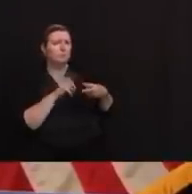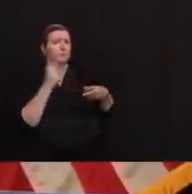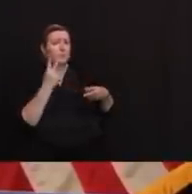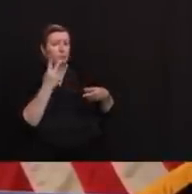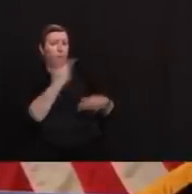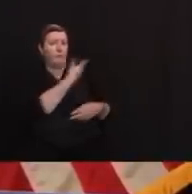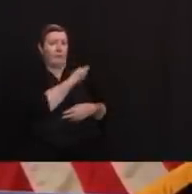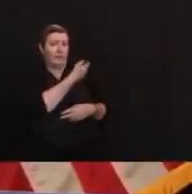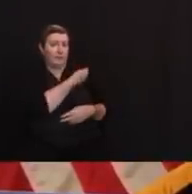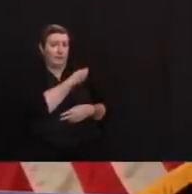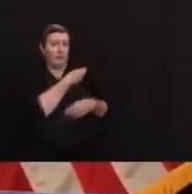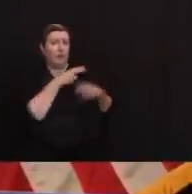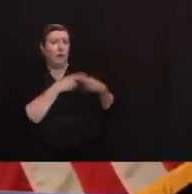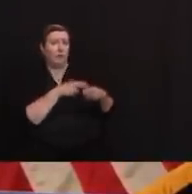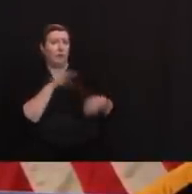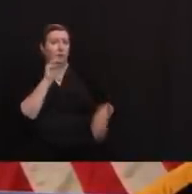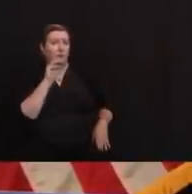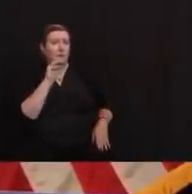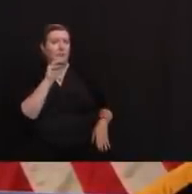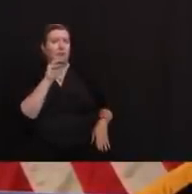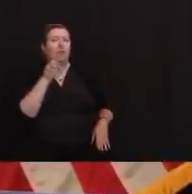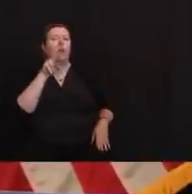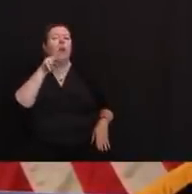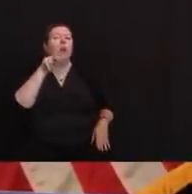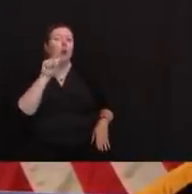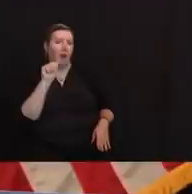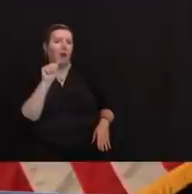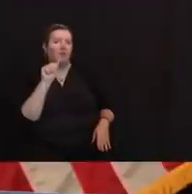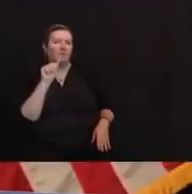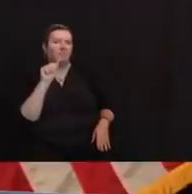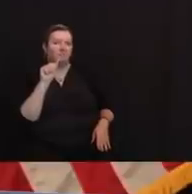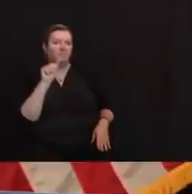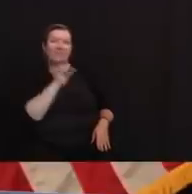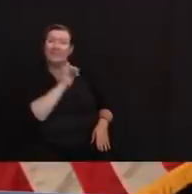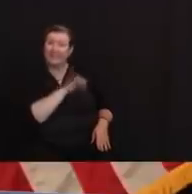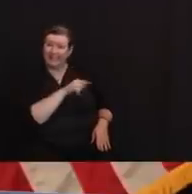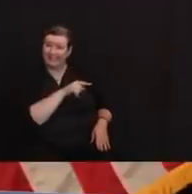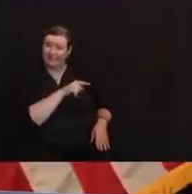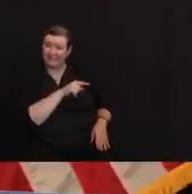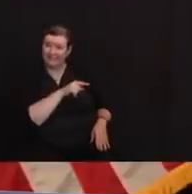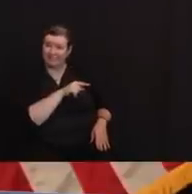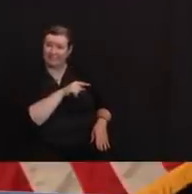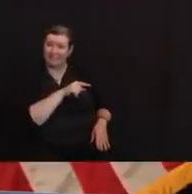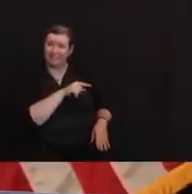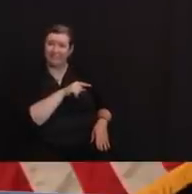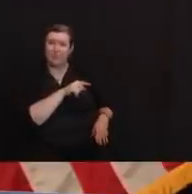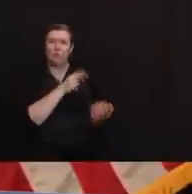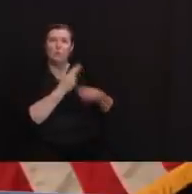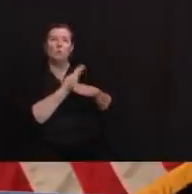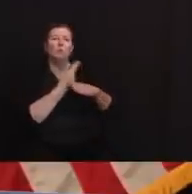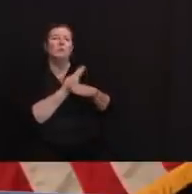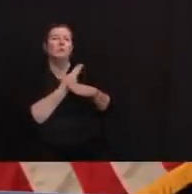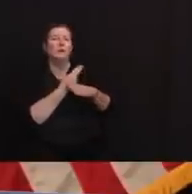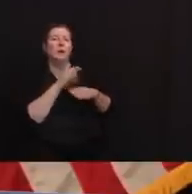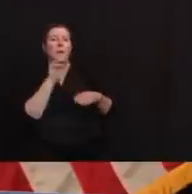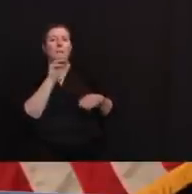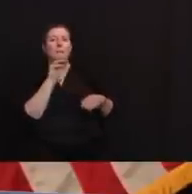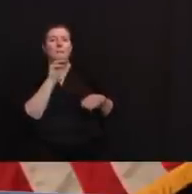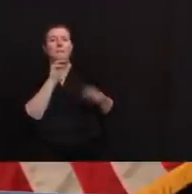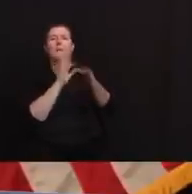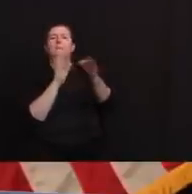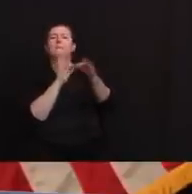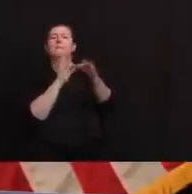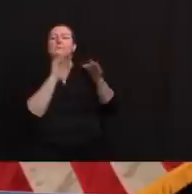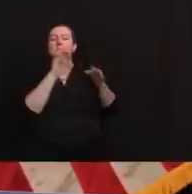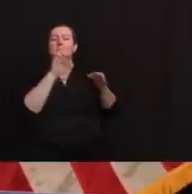messenger RNA vaccines, whereby the injection is of the messenger RNA into the muscle of the